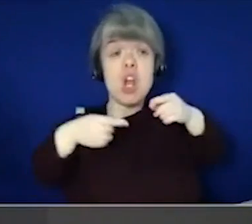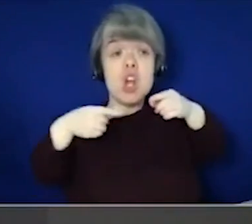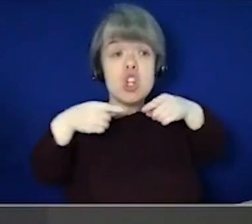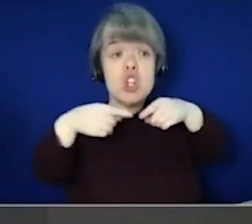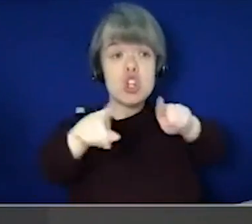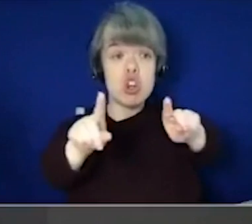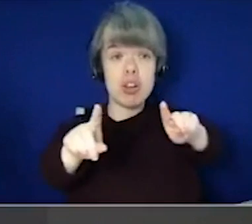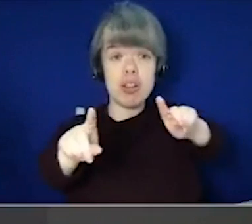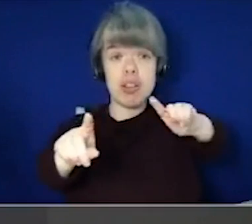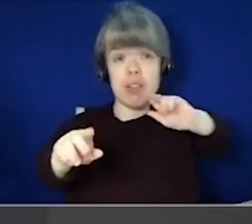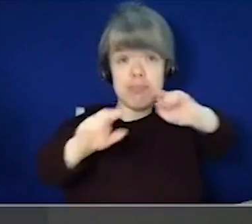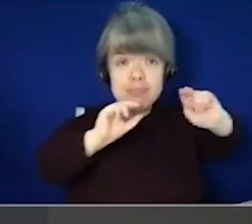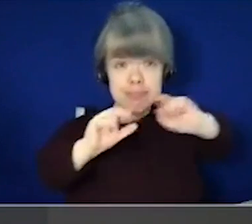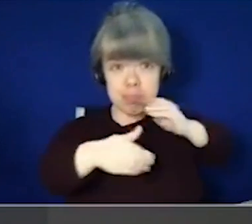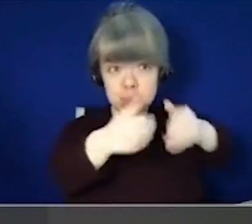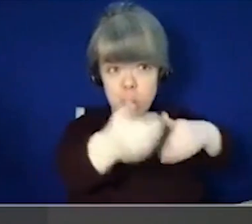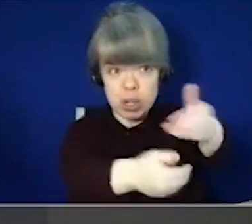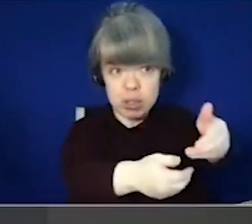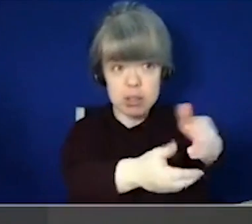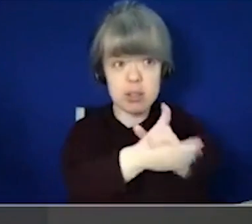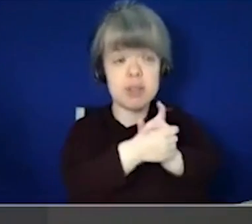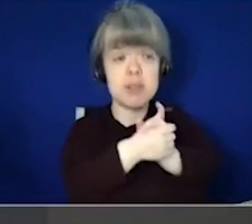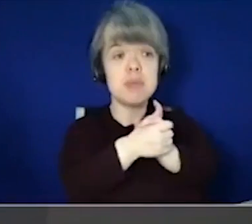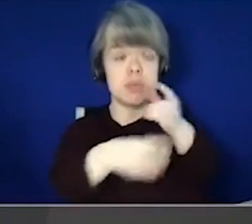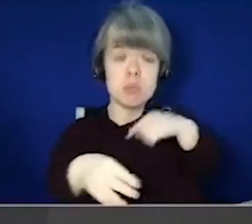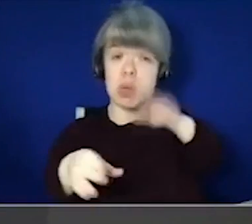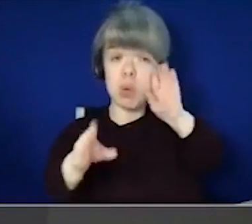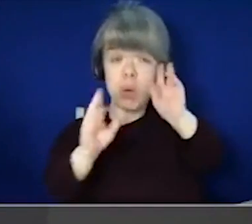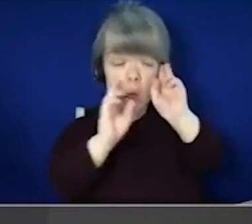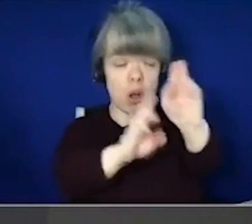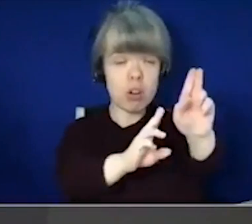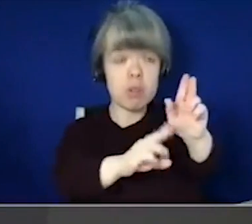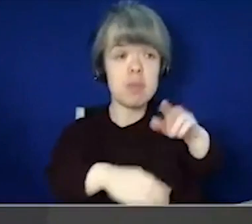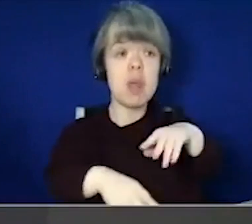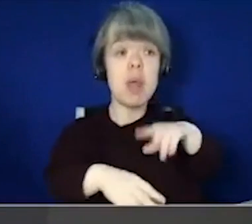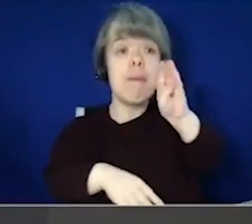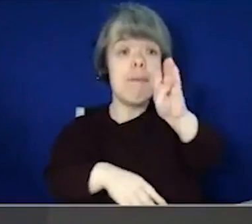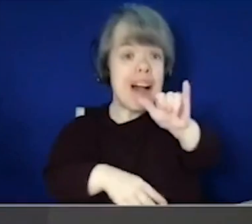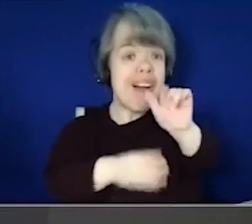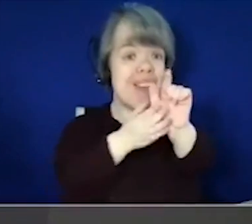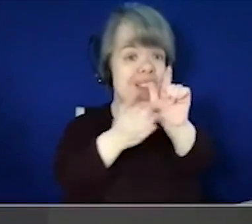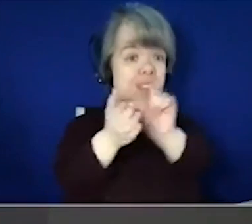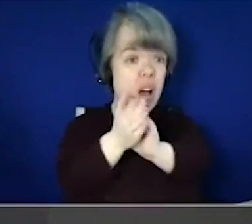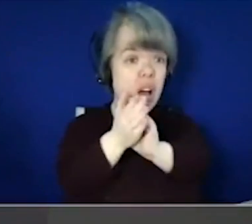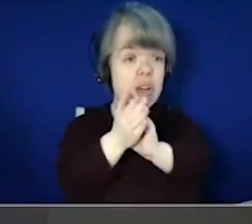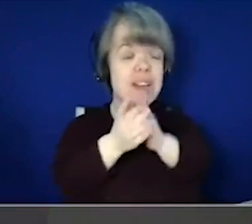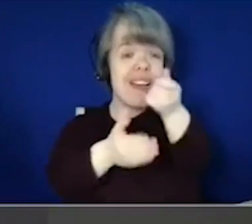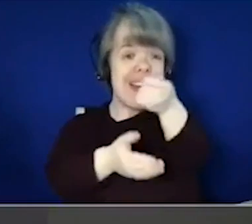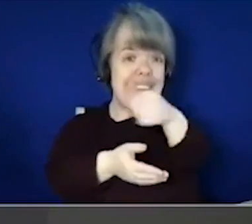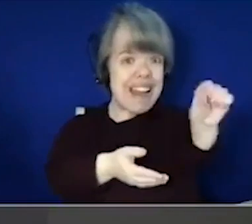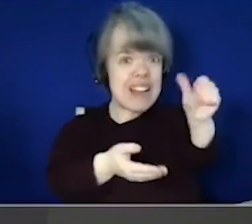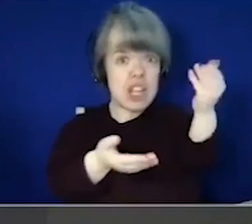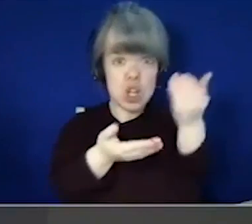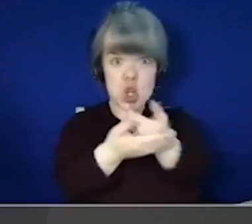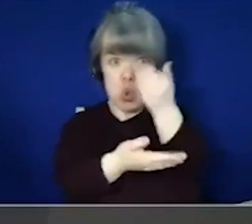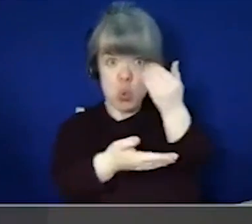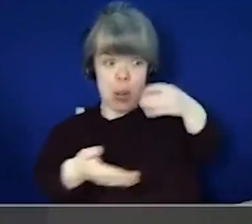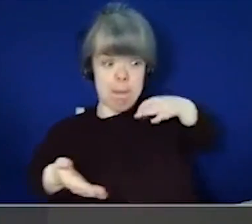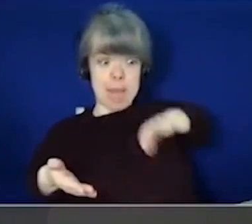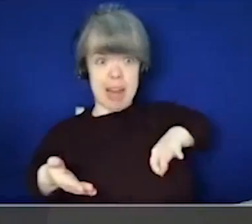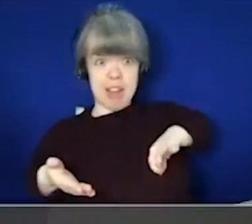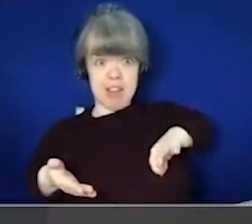forth in chat. It is a complicated legal process to decertify once a union contract is in place, but it is